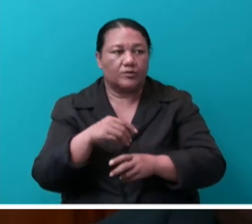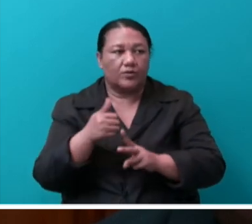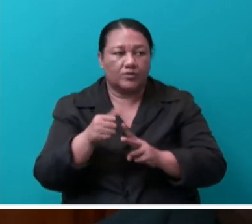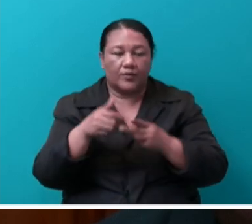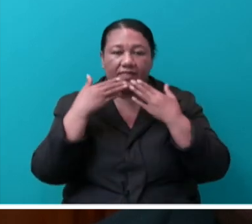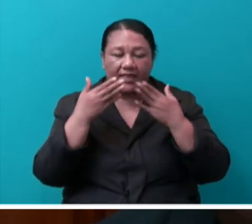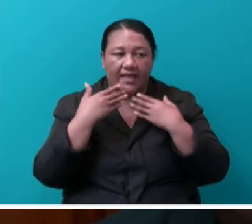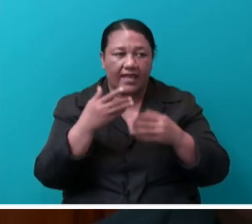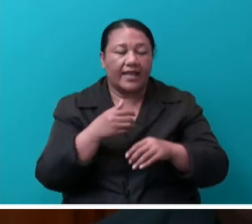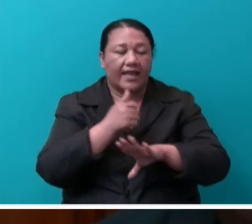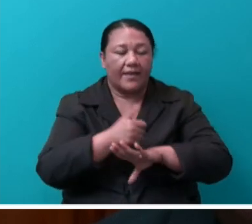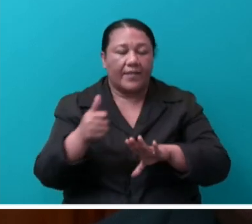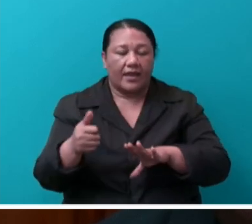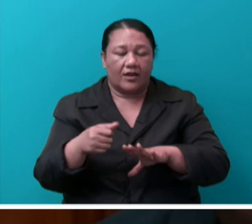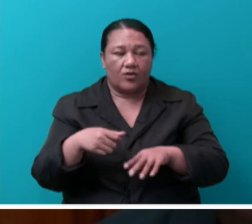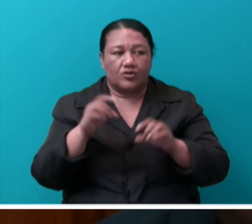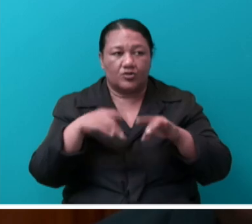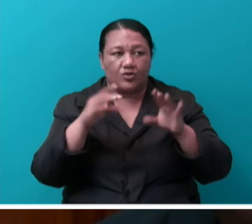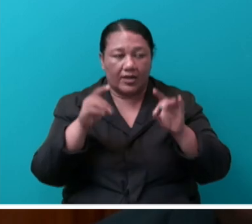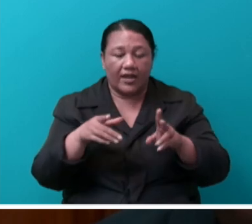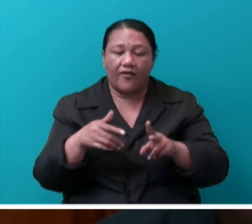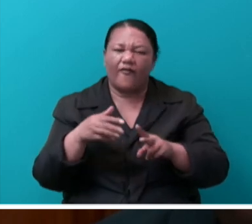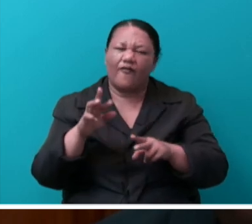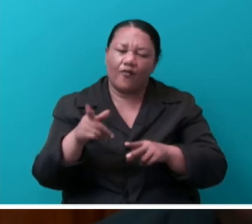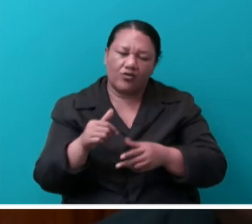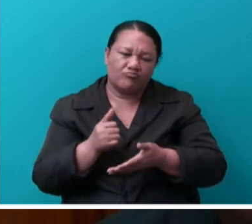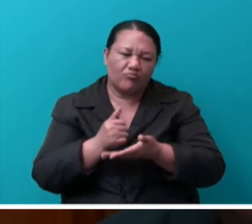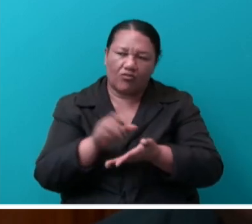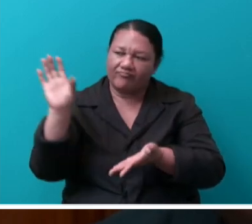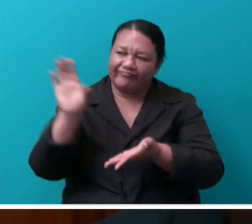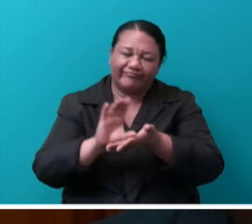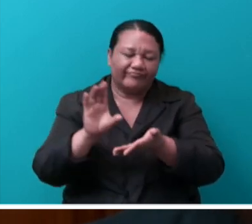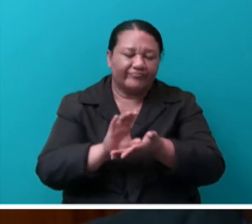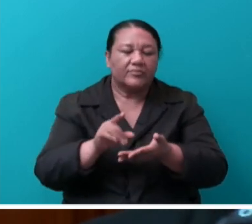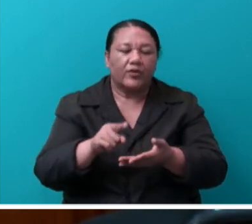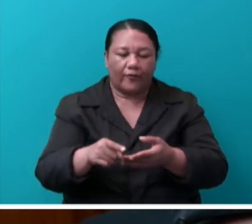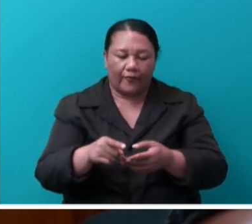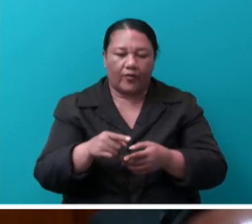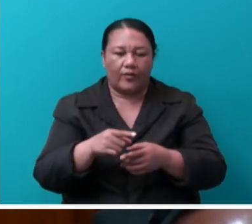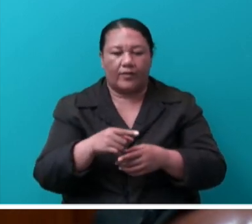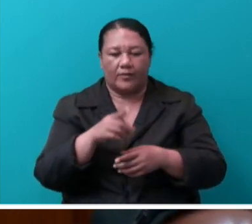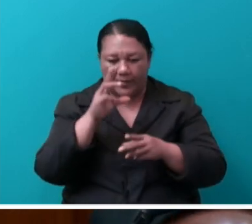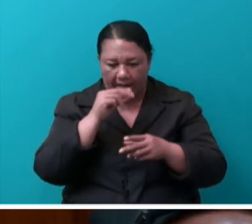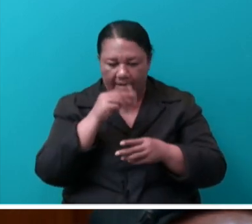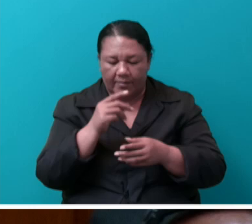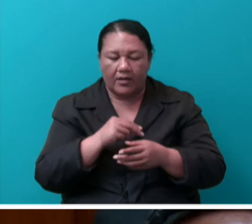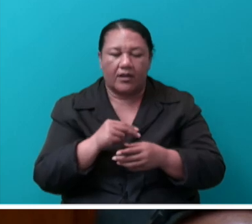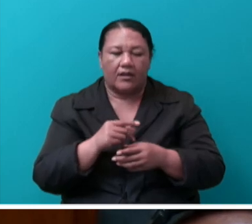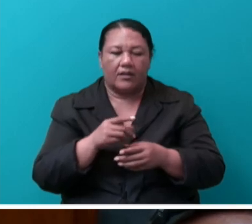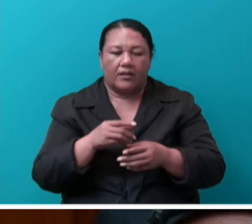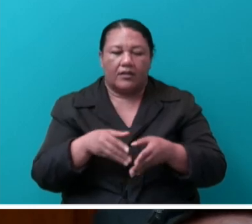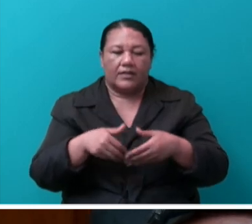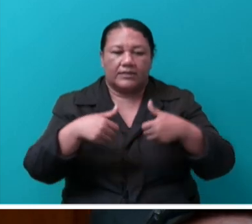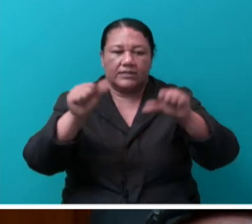of Australia for their generous financial support and technical support for the NAP GBV. Moving forward,